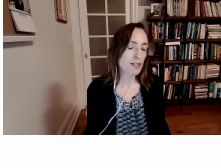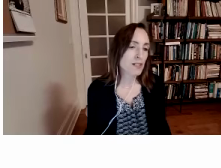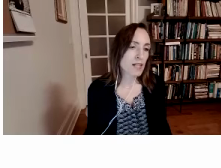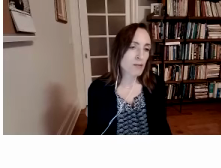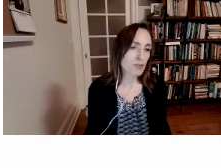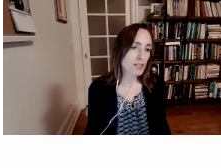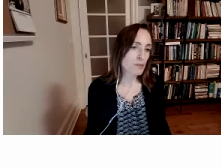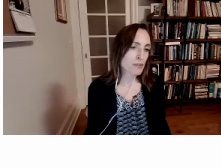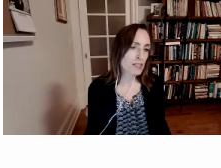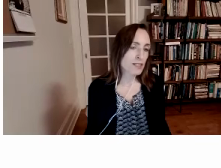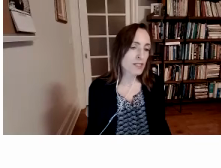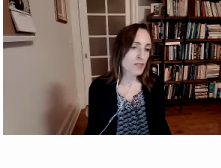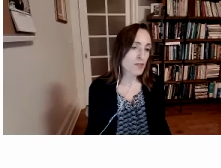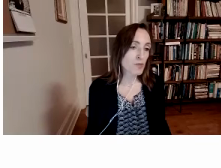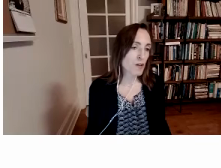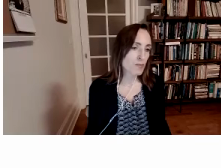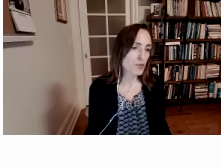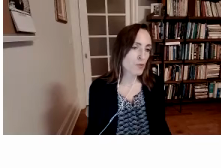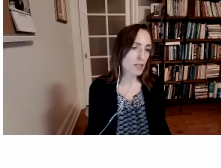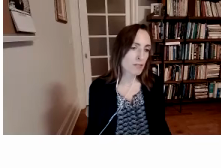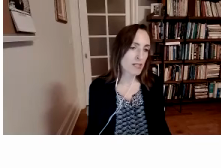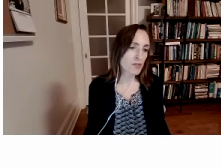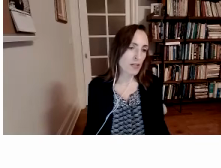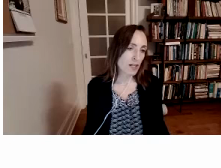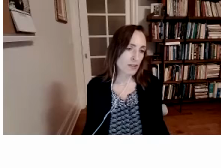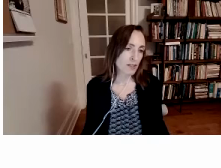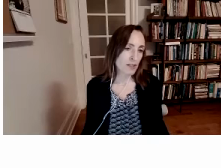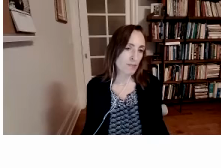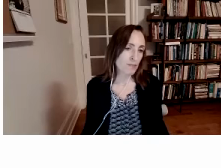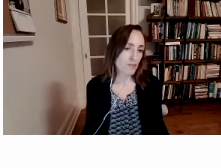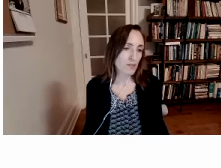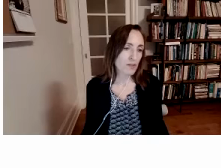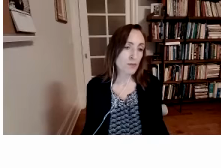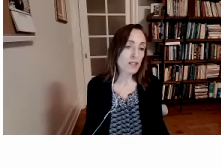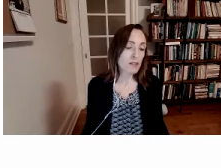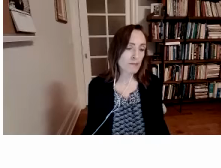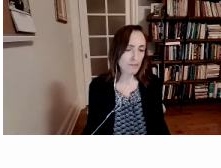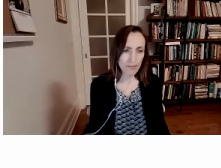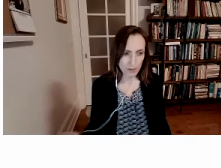1. And we're trying to predict this prominence rating based on